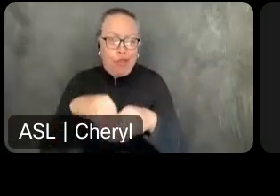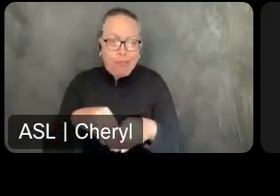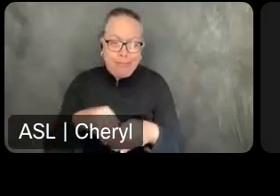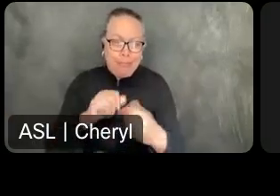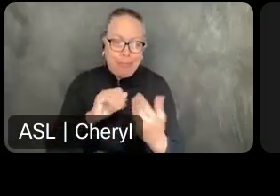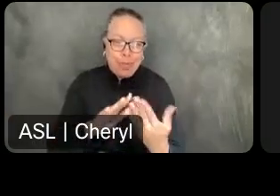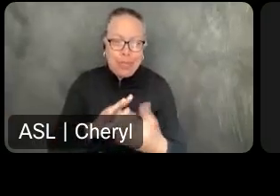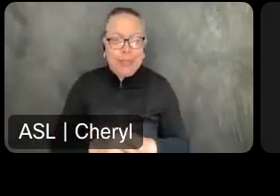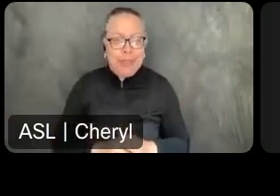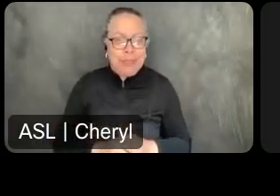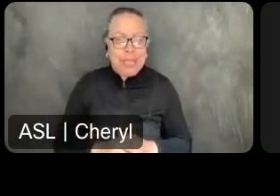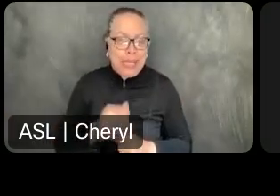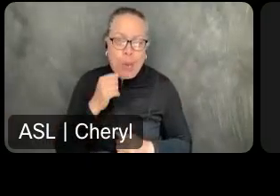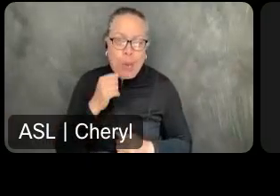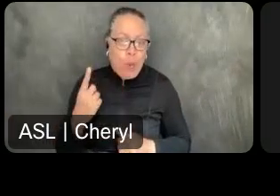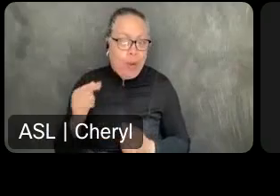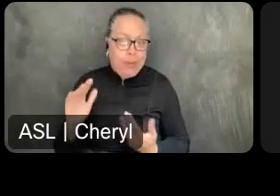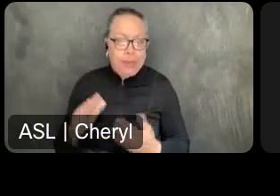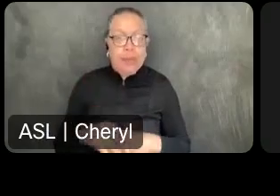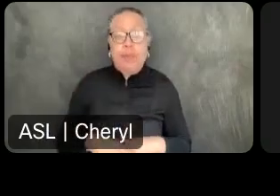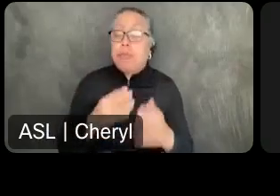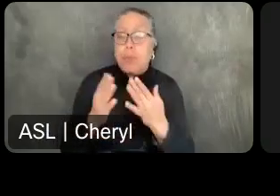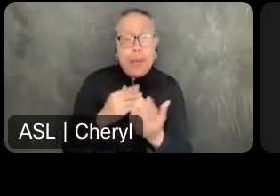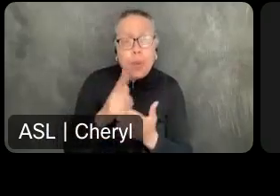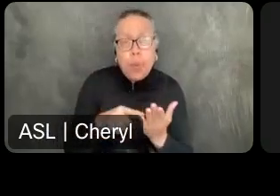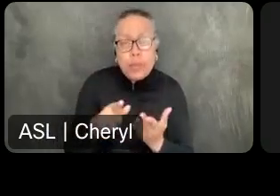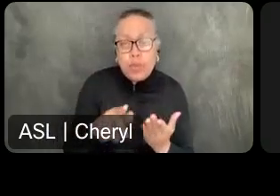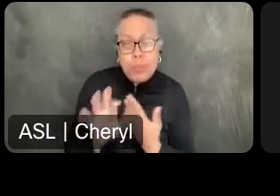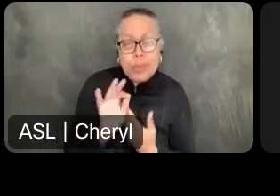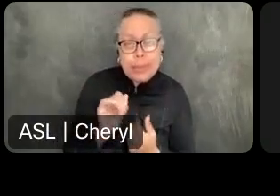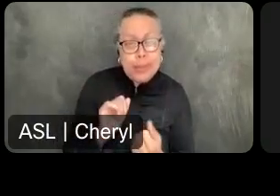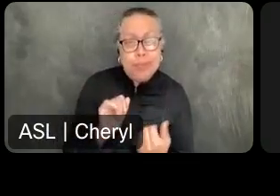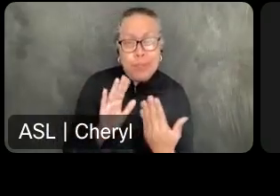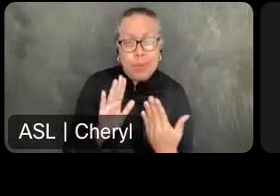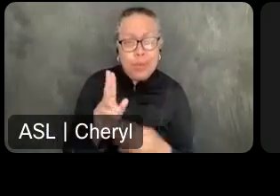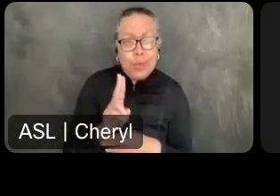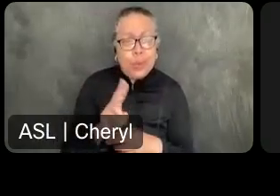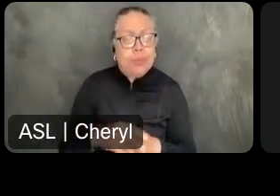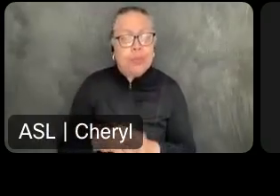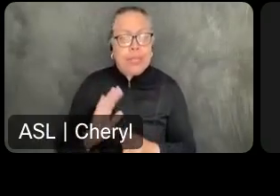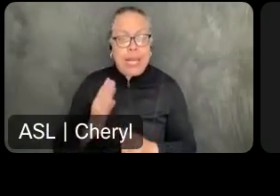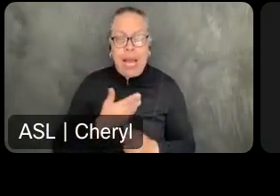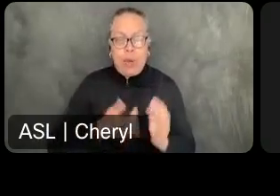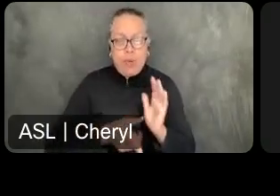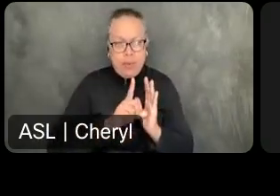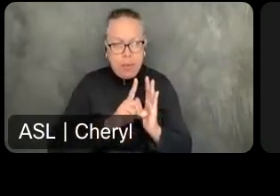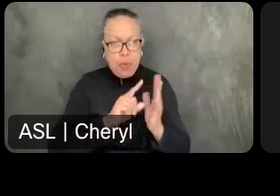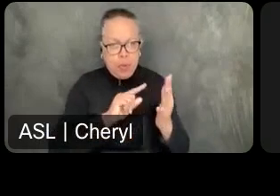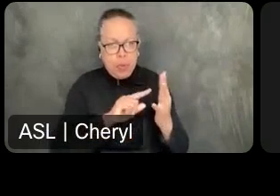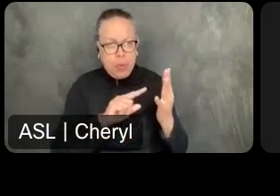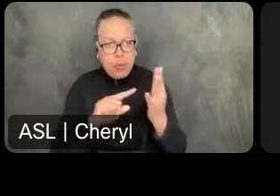mental health intervention or approach you may be using, our systematic review found that